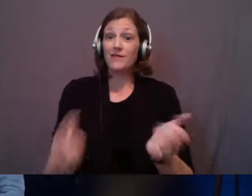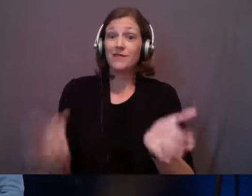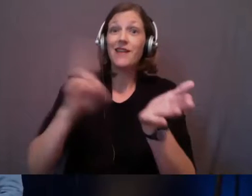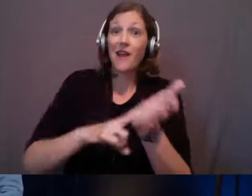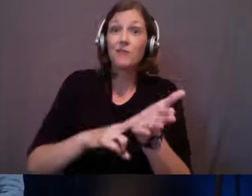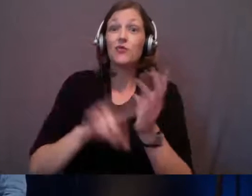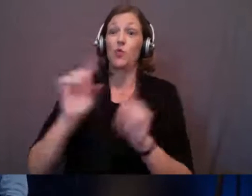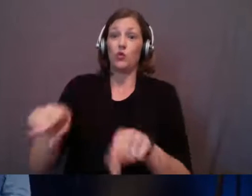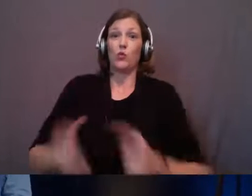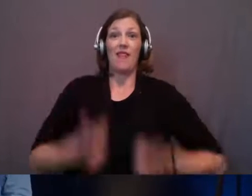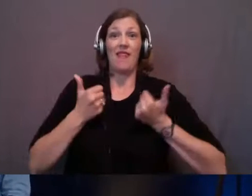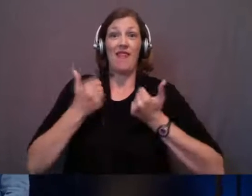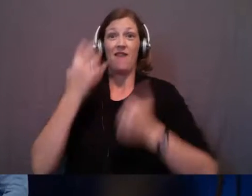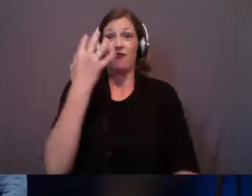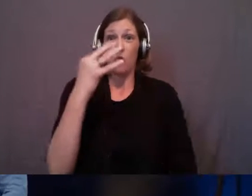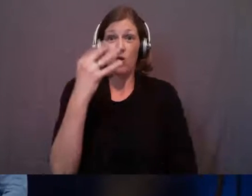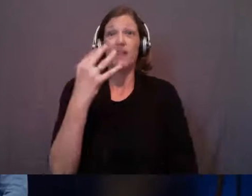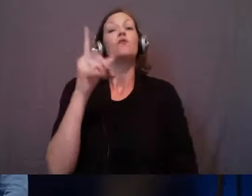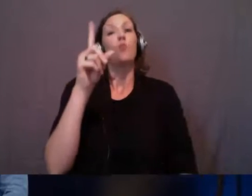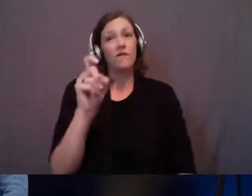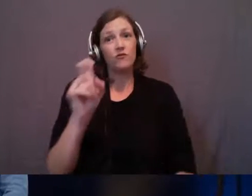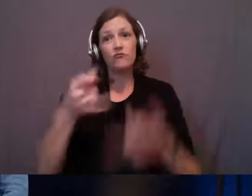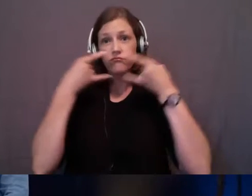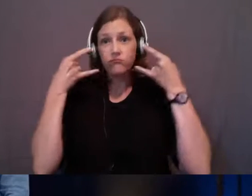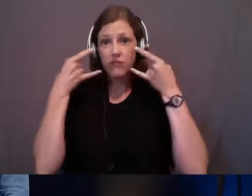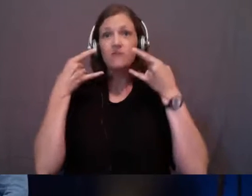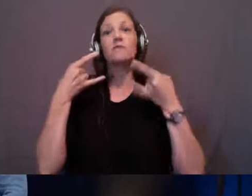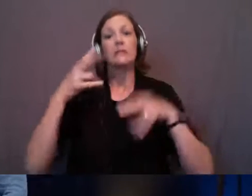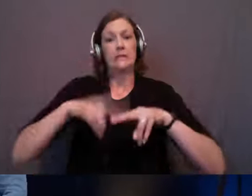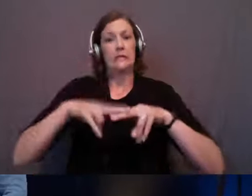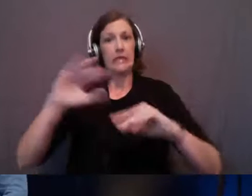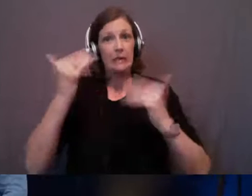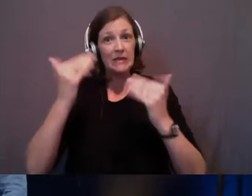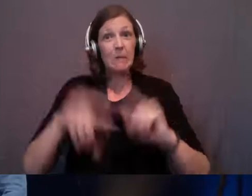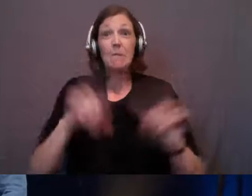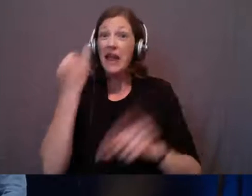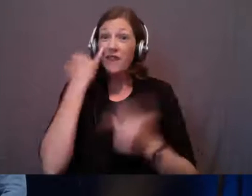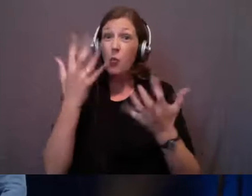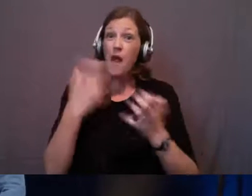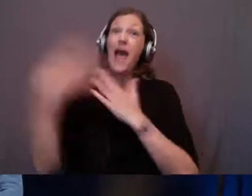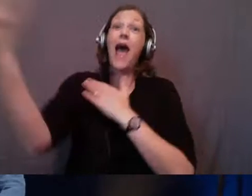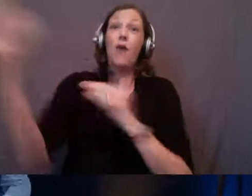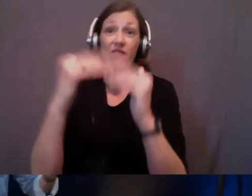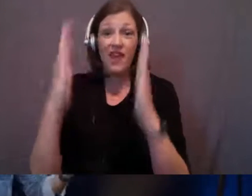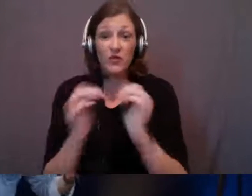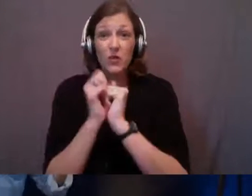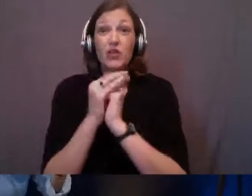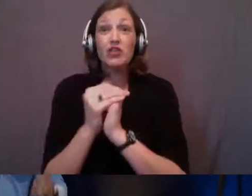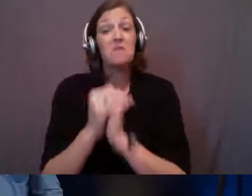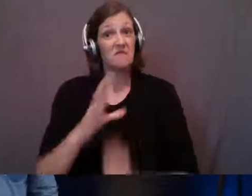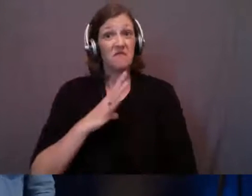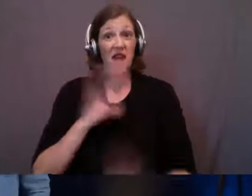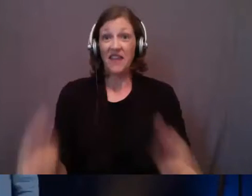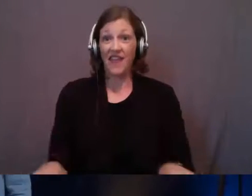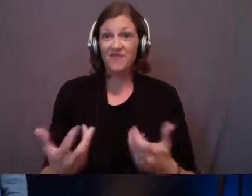is limited. You do have to wear a mask, but it will be worth it for you if you want to get out of your house and worship together. Now, we're going to jump